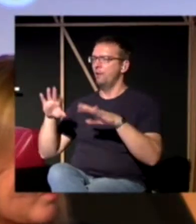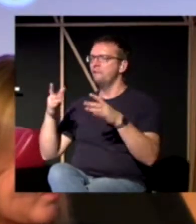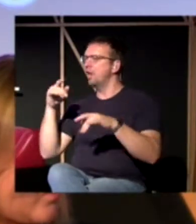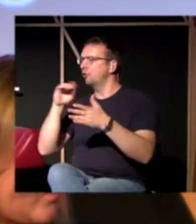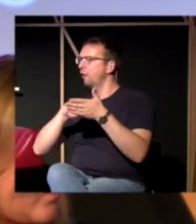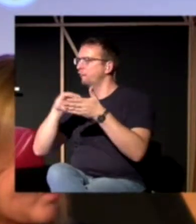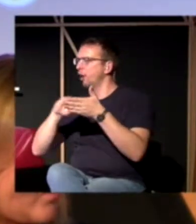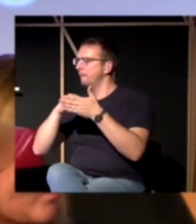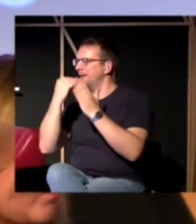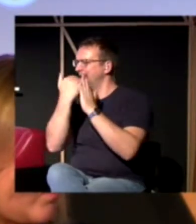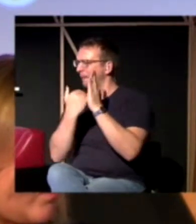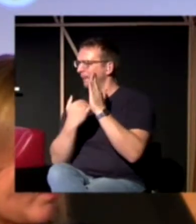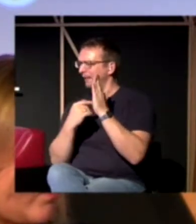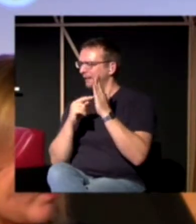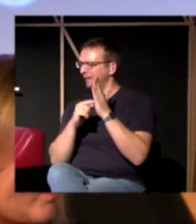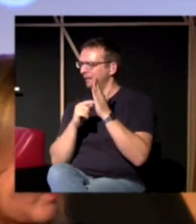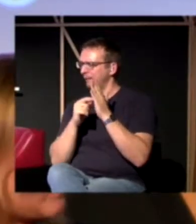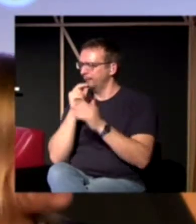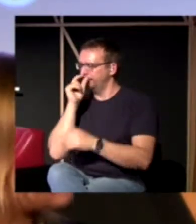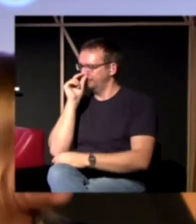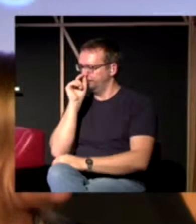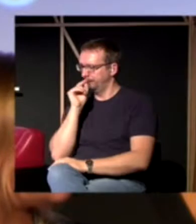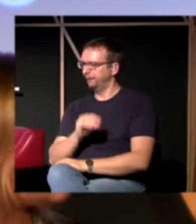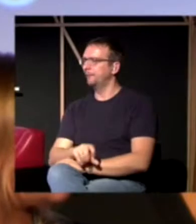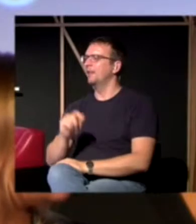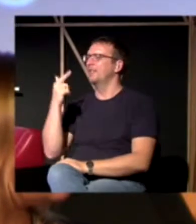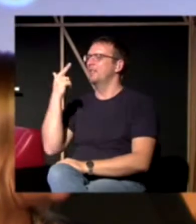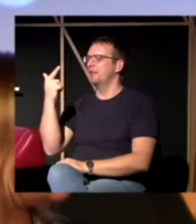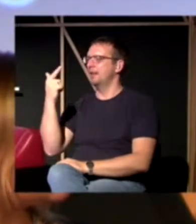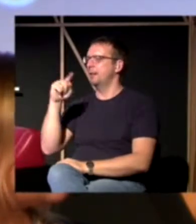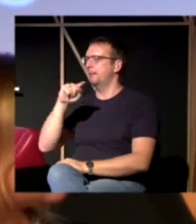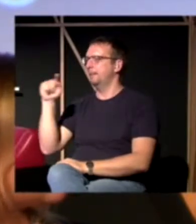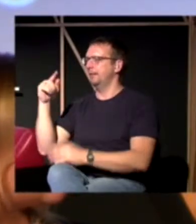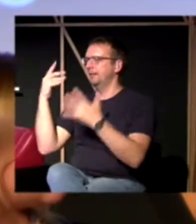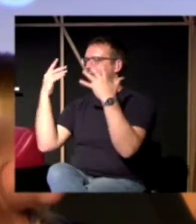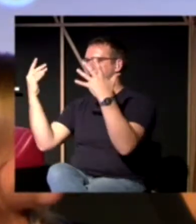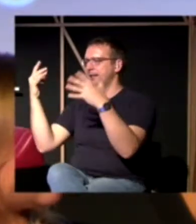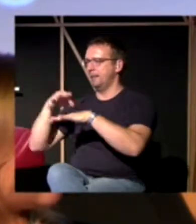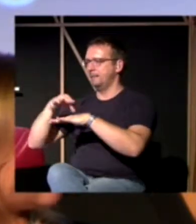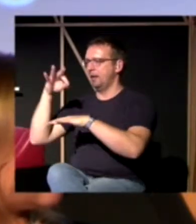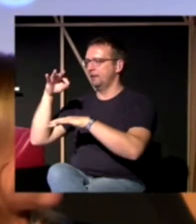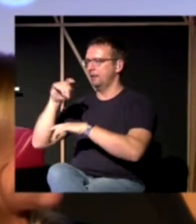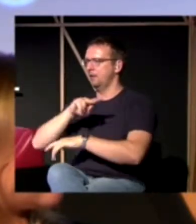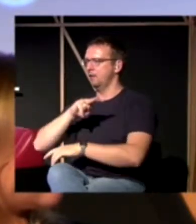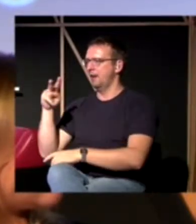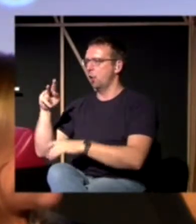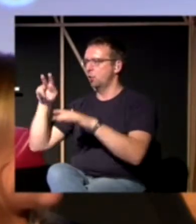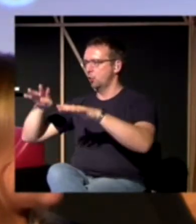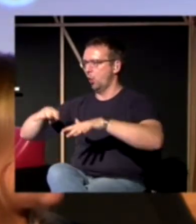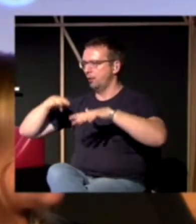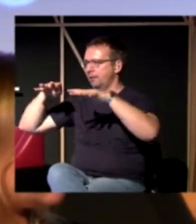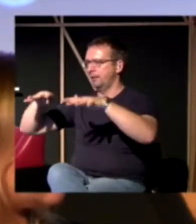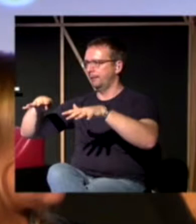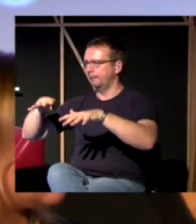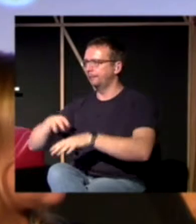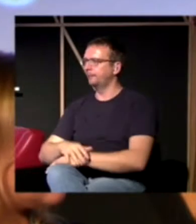2nd to the 10th of March 2019. We invite you all to join us to celebrate the Cafe Week of Action this season. If it's not